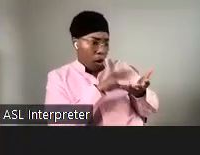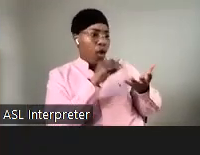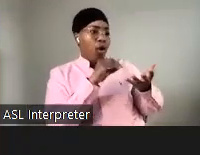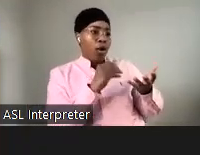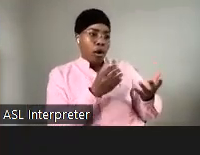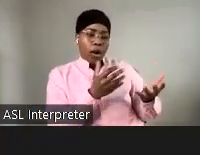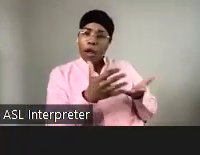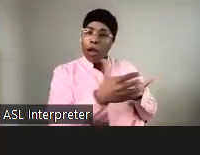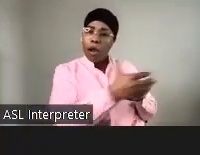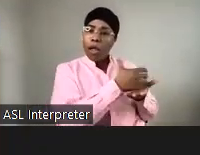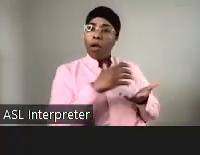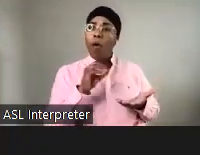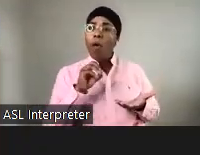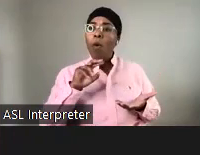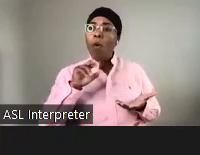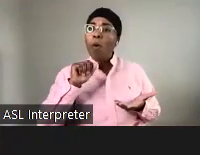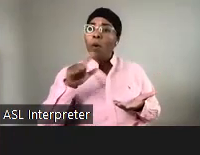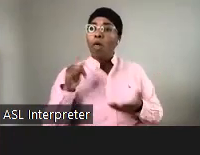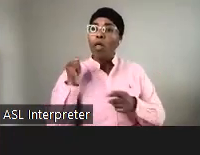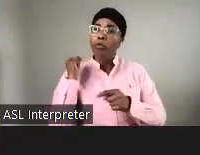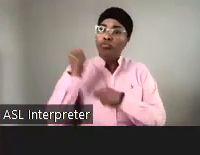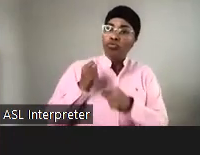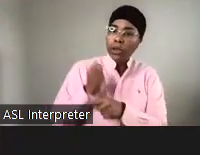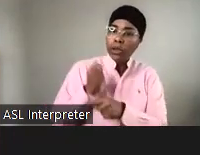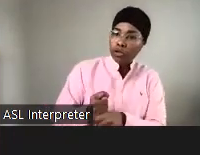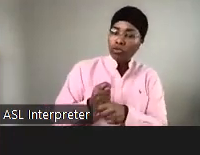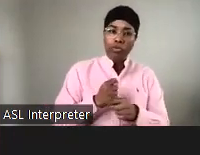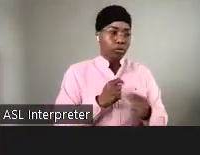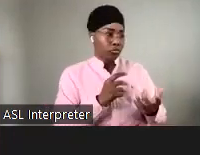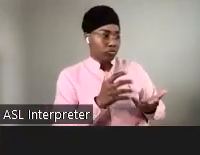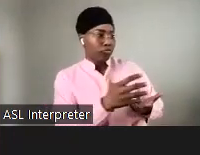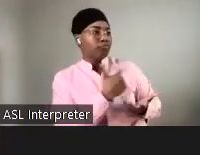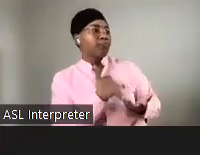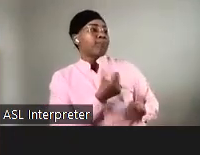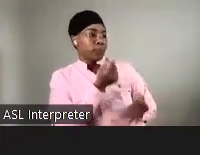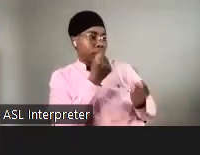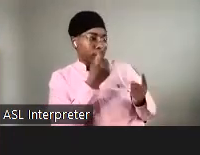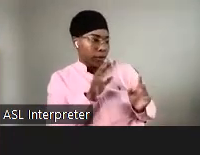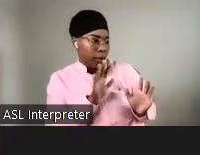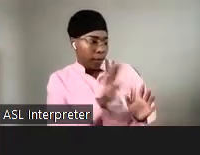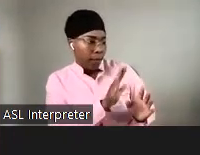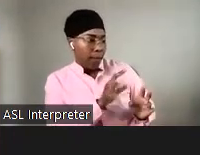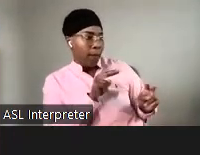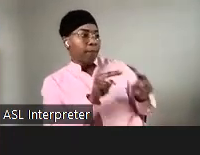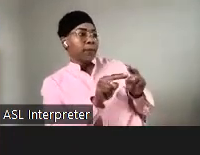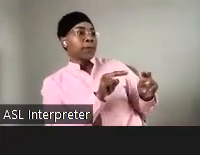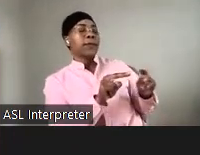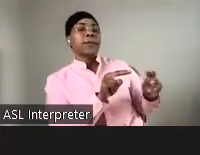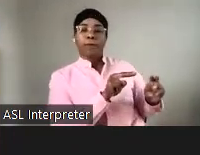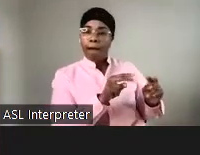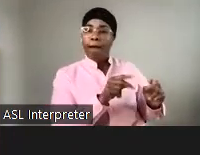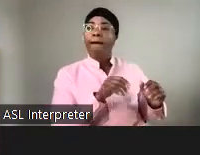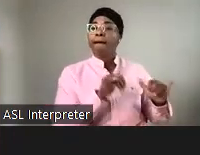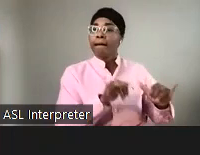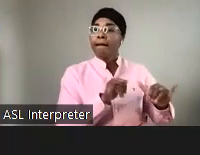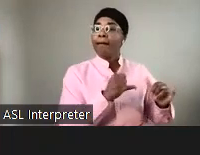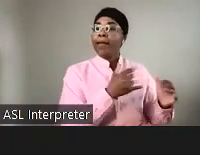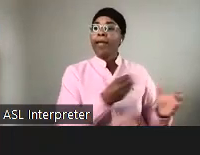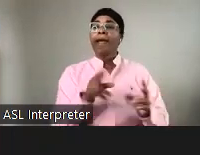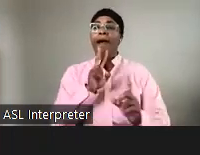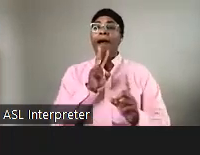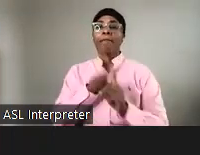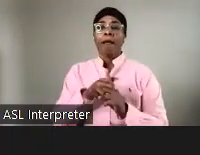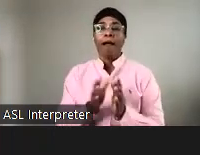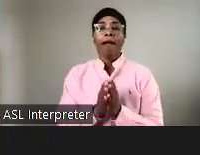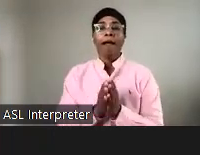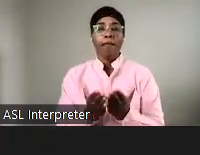traditions around fire and try to understand it from that perspective. So we on that community